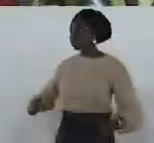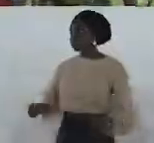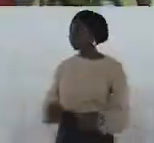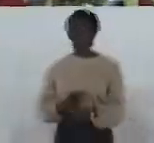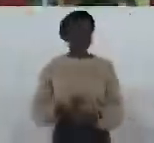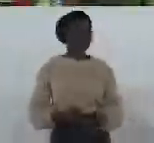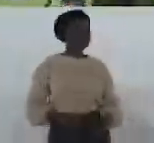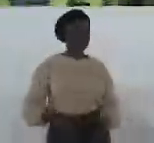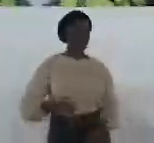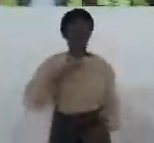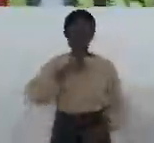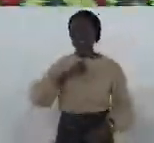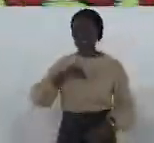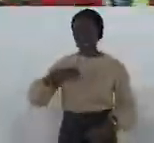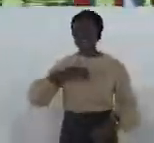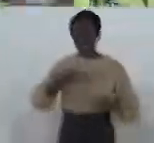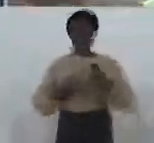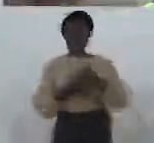alléu